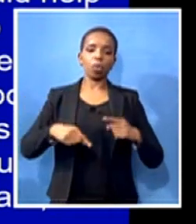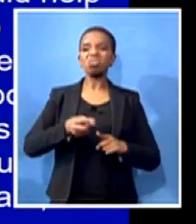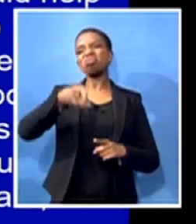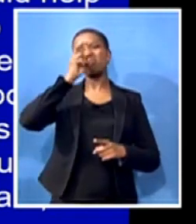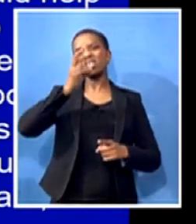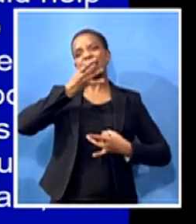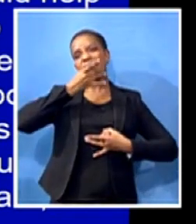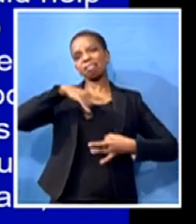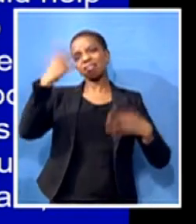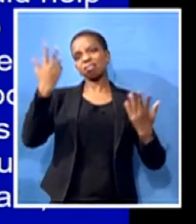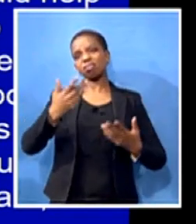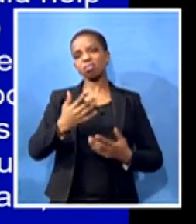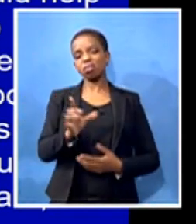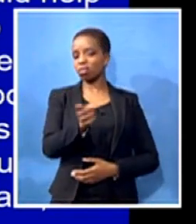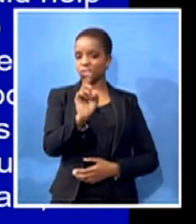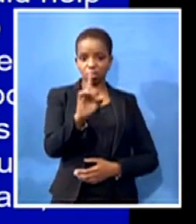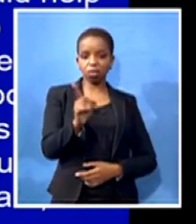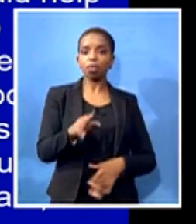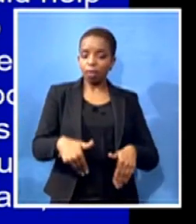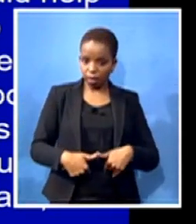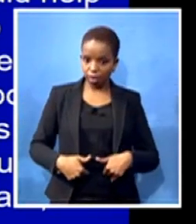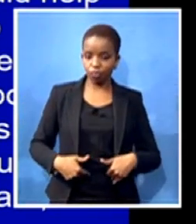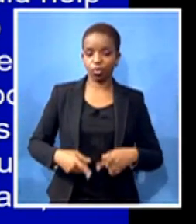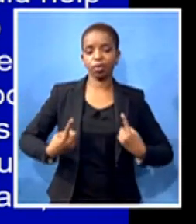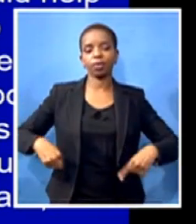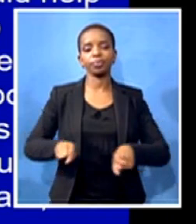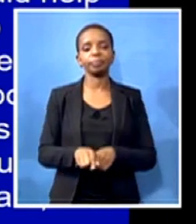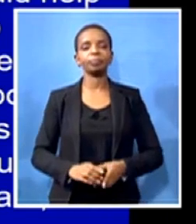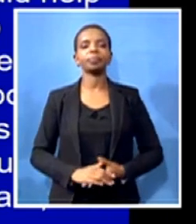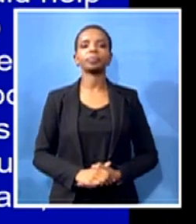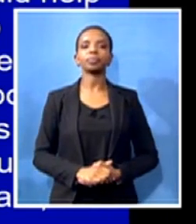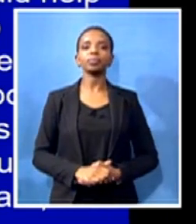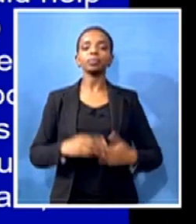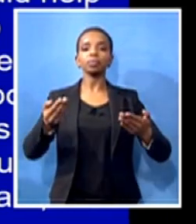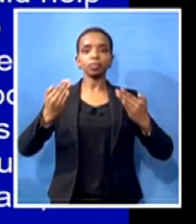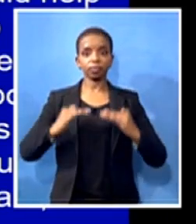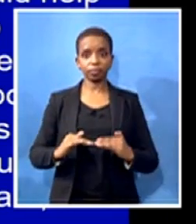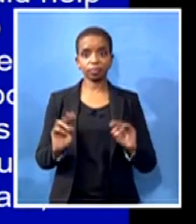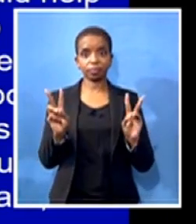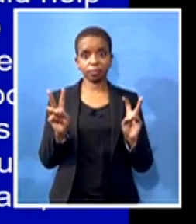other quote is asking for help for the poorest of our country